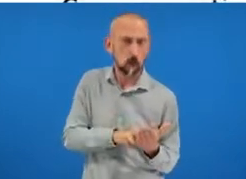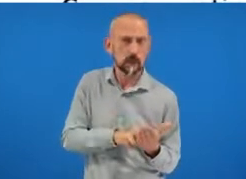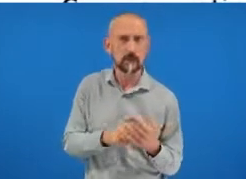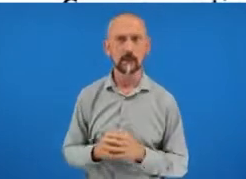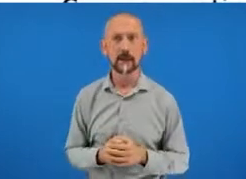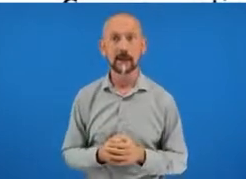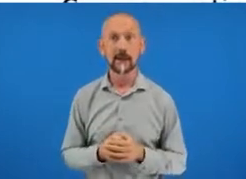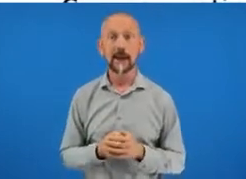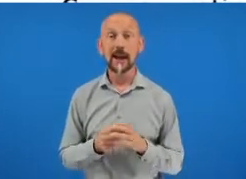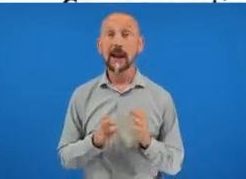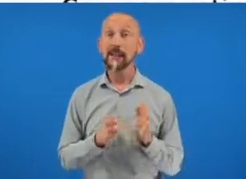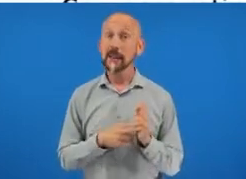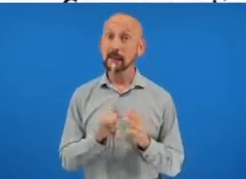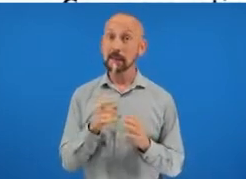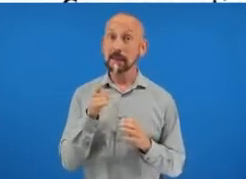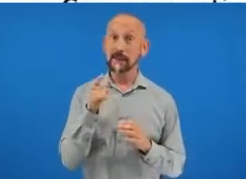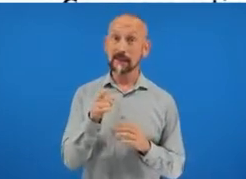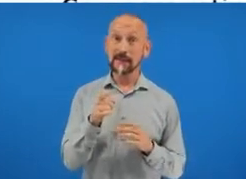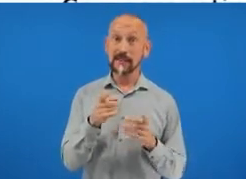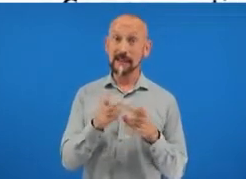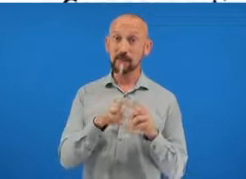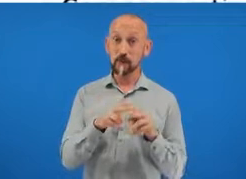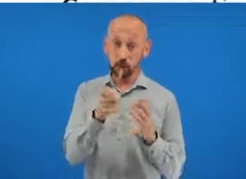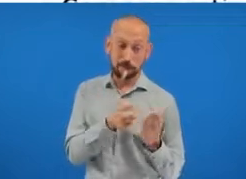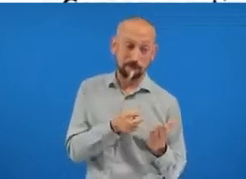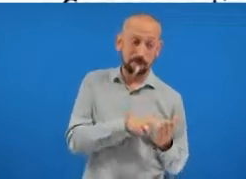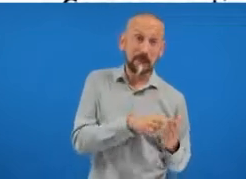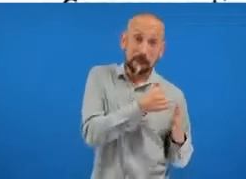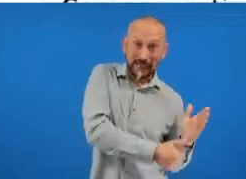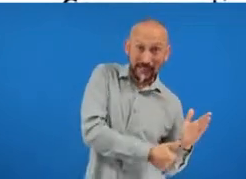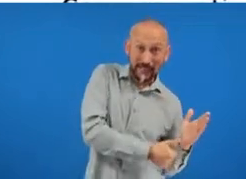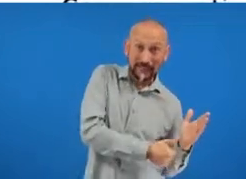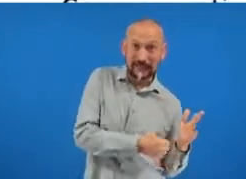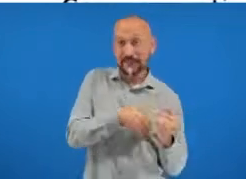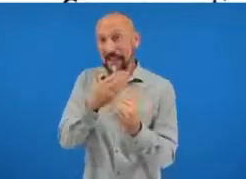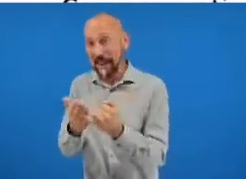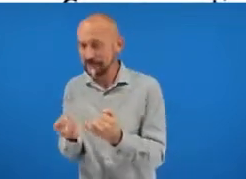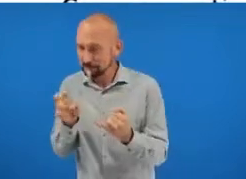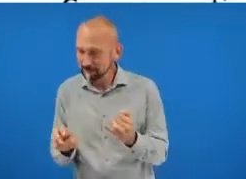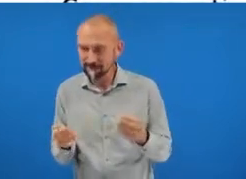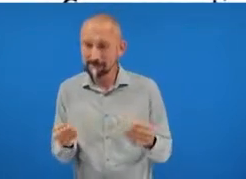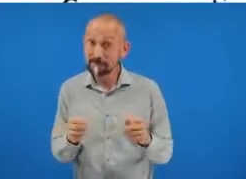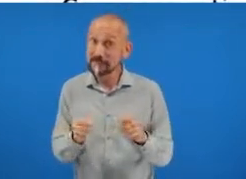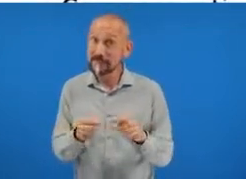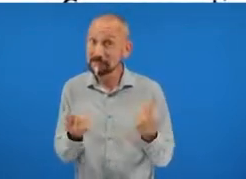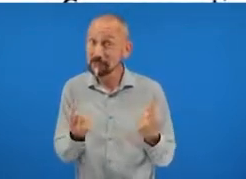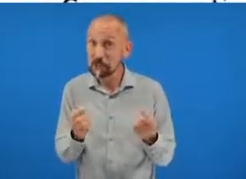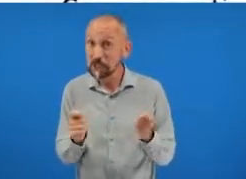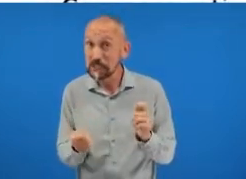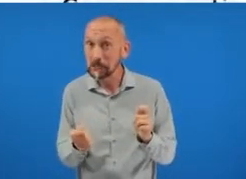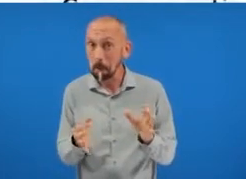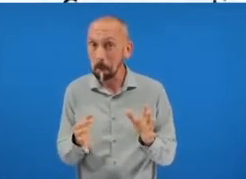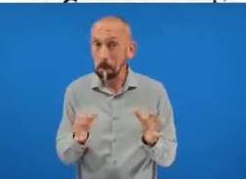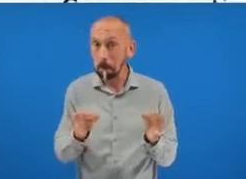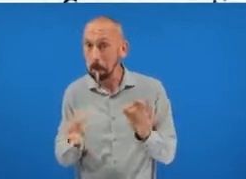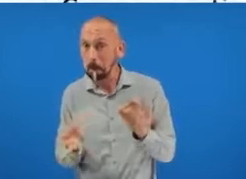And then spend a moment, if you were here at the start and you made a rating at the start, just to compare your ratings. Has there been any small changes perhaps from this